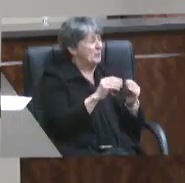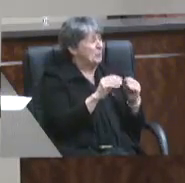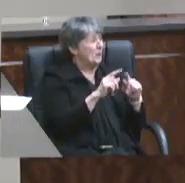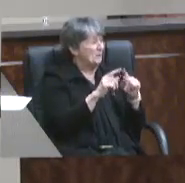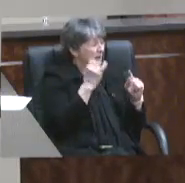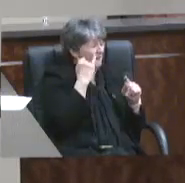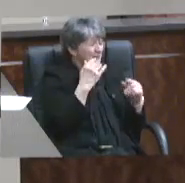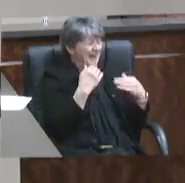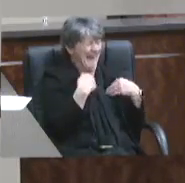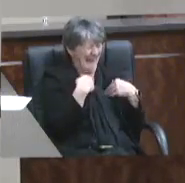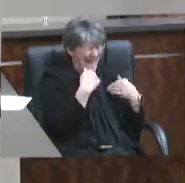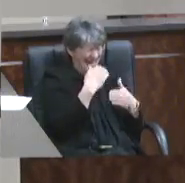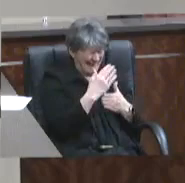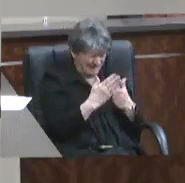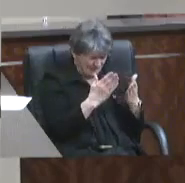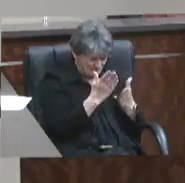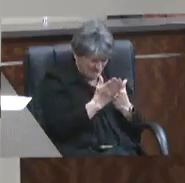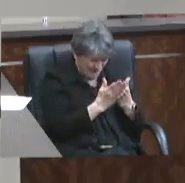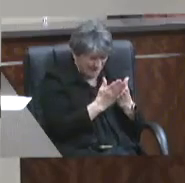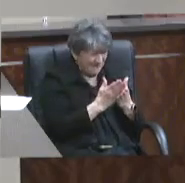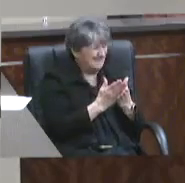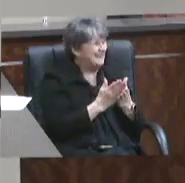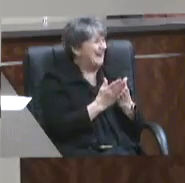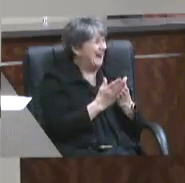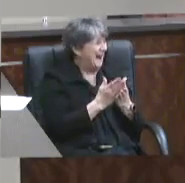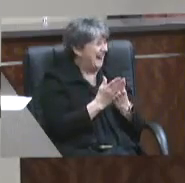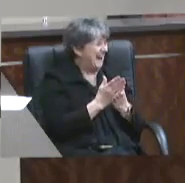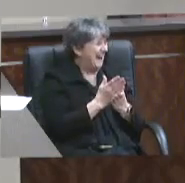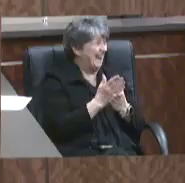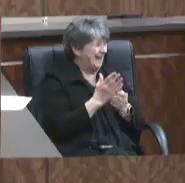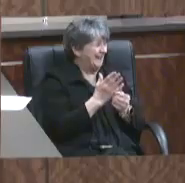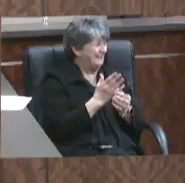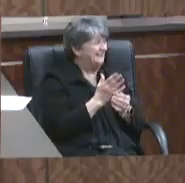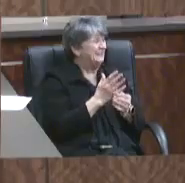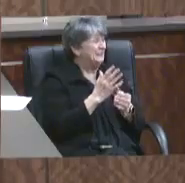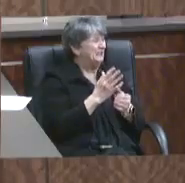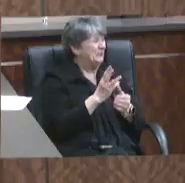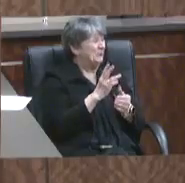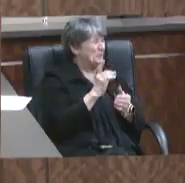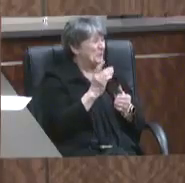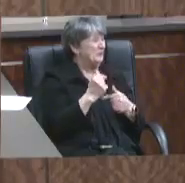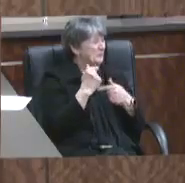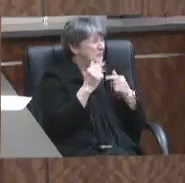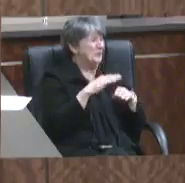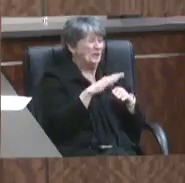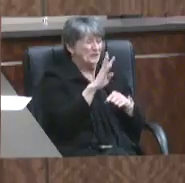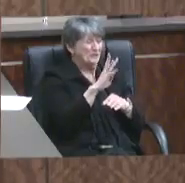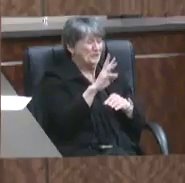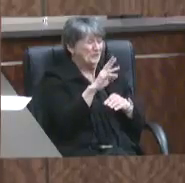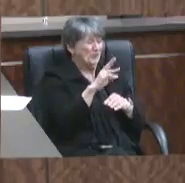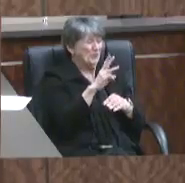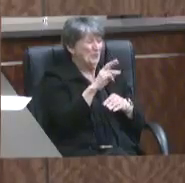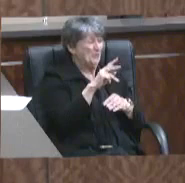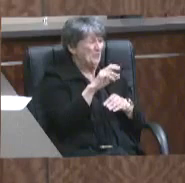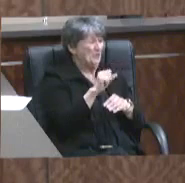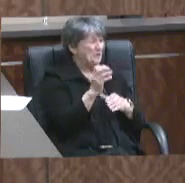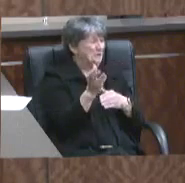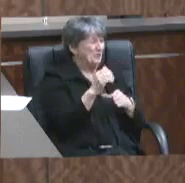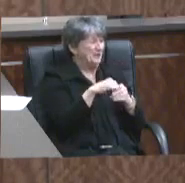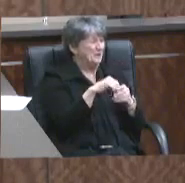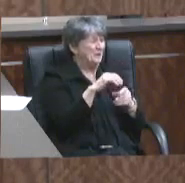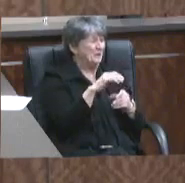had a budget, what you would have had would have been on 4 wheels brought in here on a trailer, but sorry, I can't help you out there.